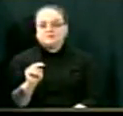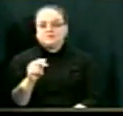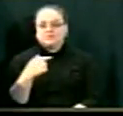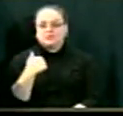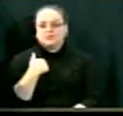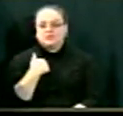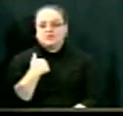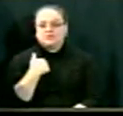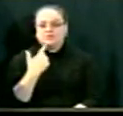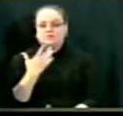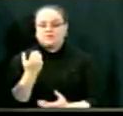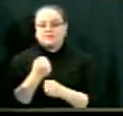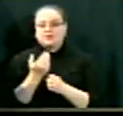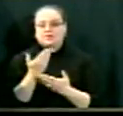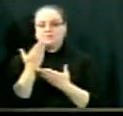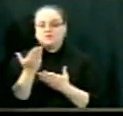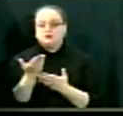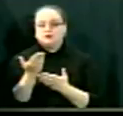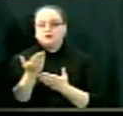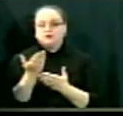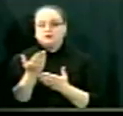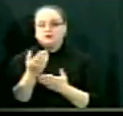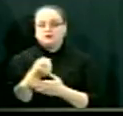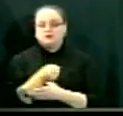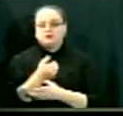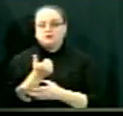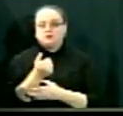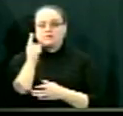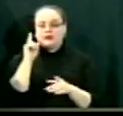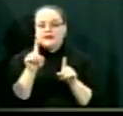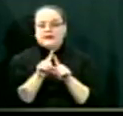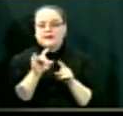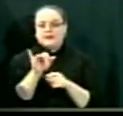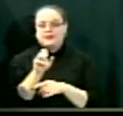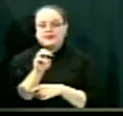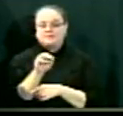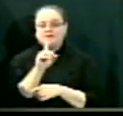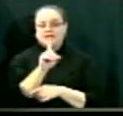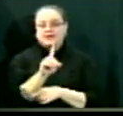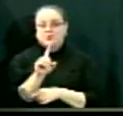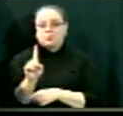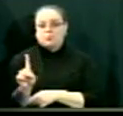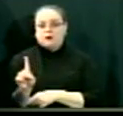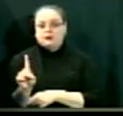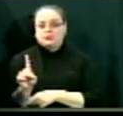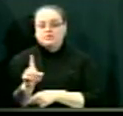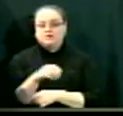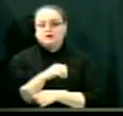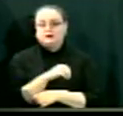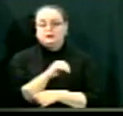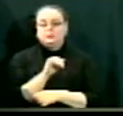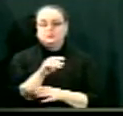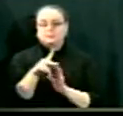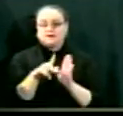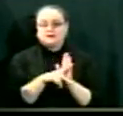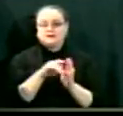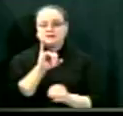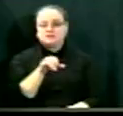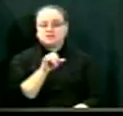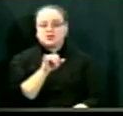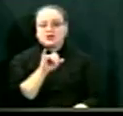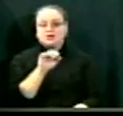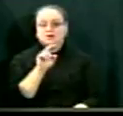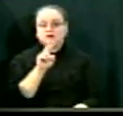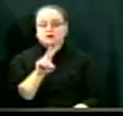Chair, I would like to make a motion to remove consent item D1, which is policy J210,